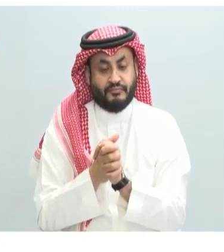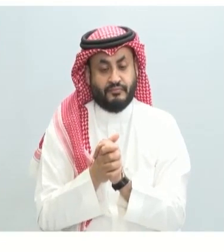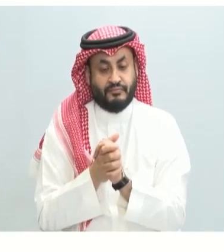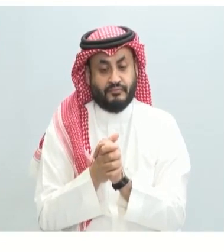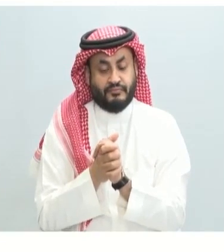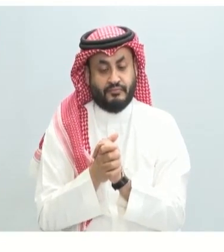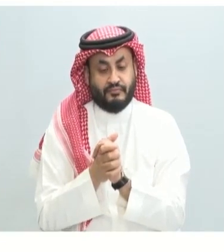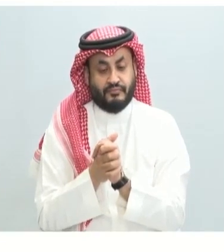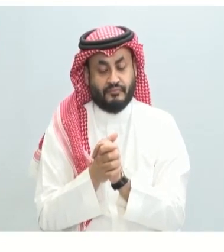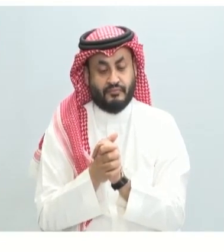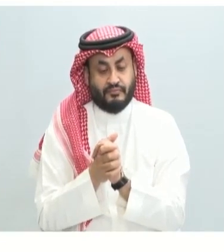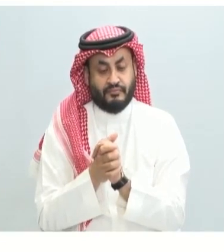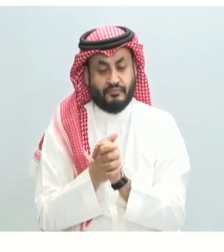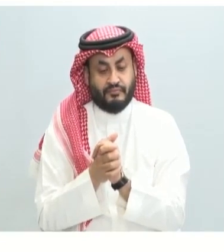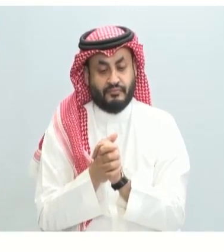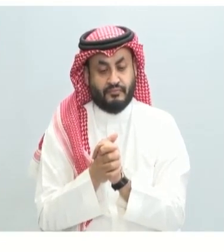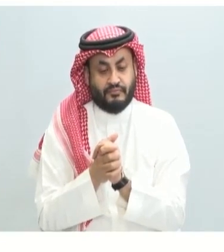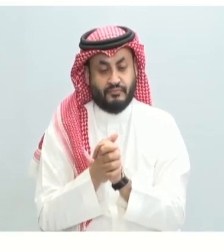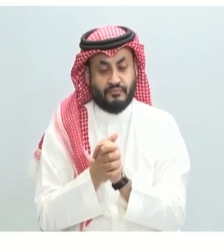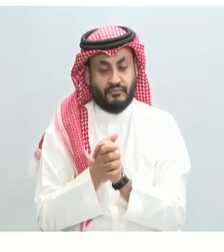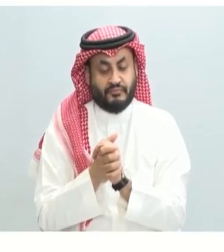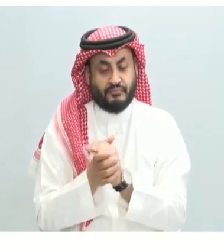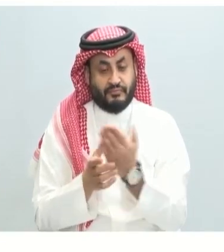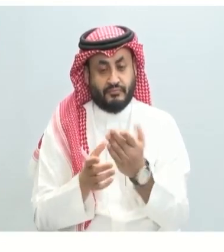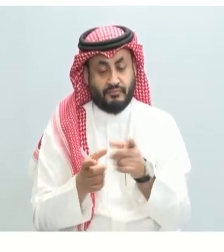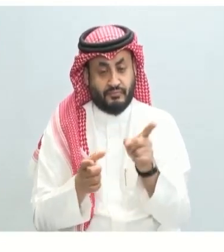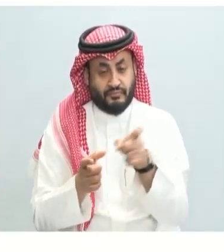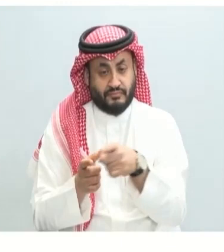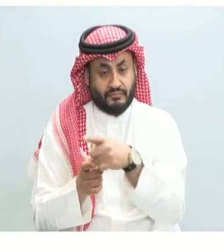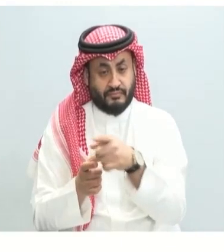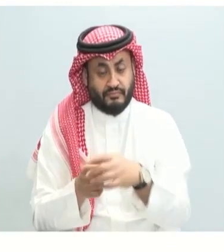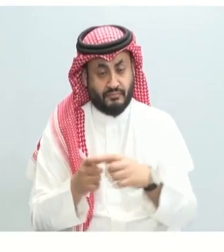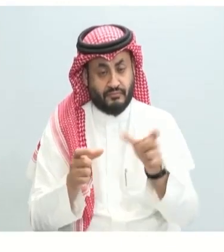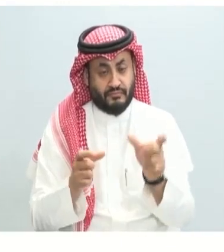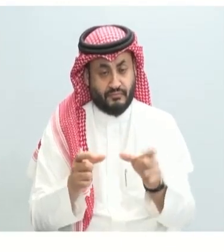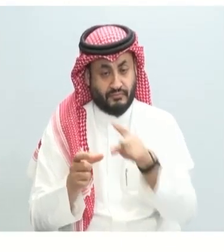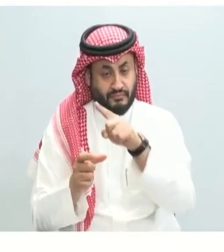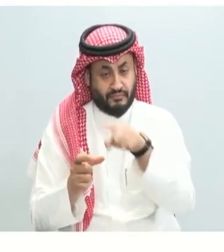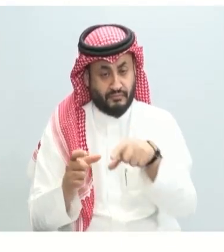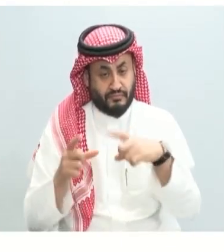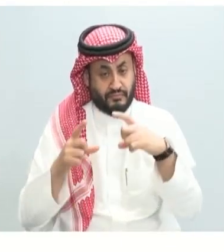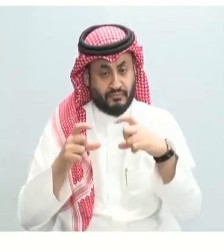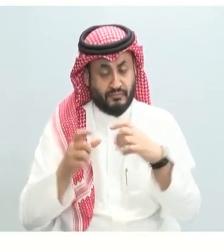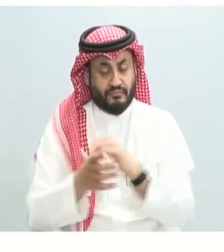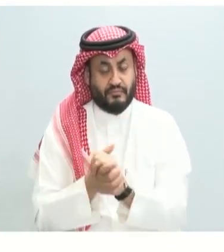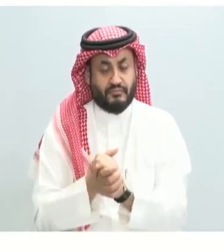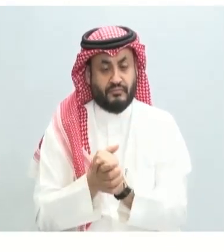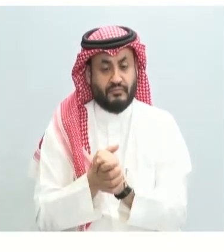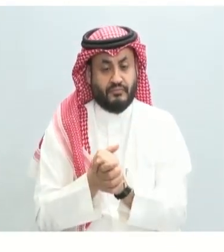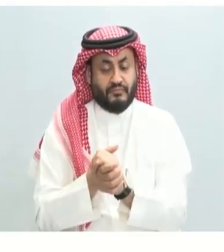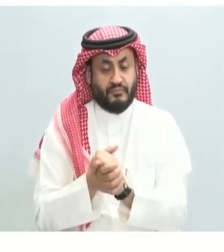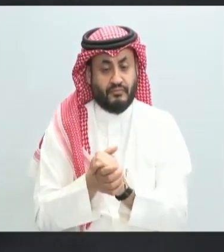with this word. So we match this picture with this word. So here you go. We